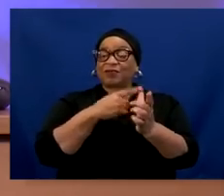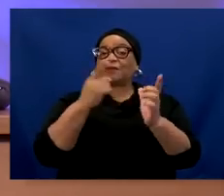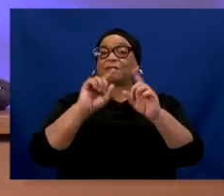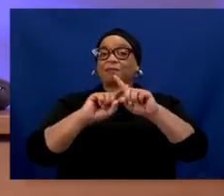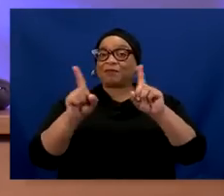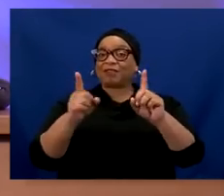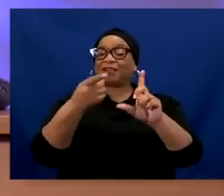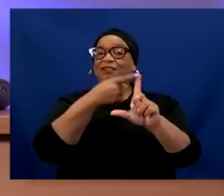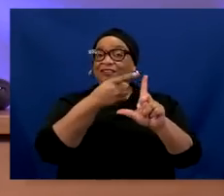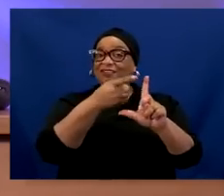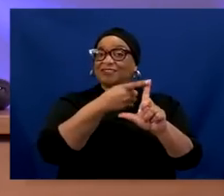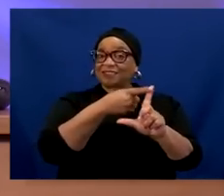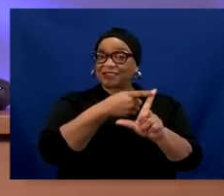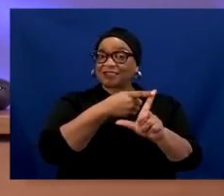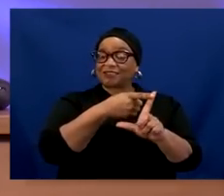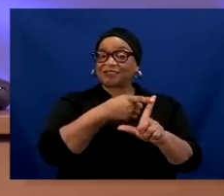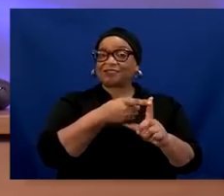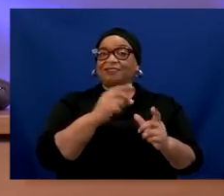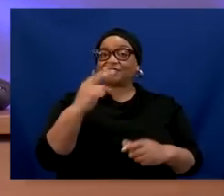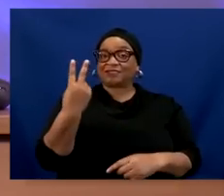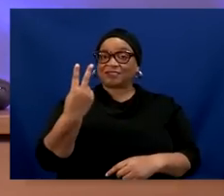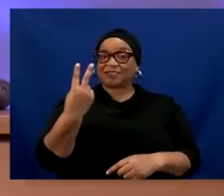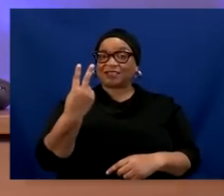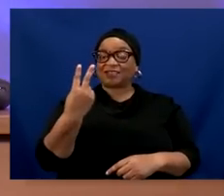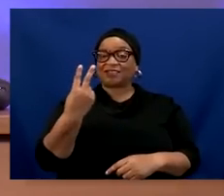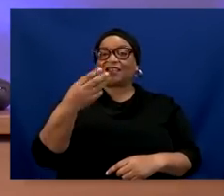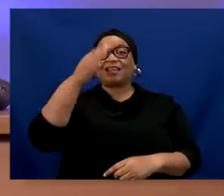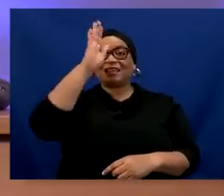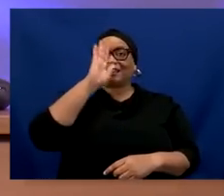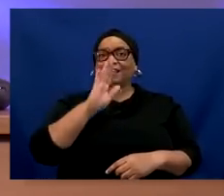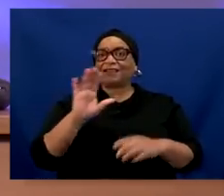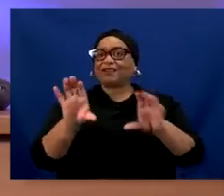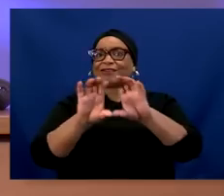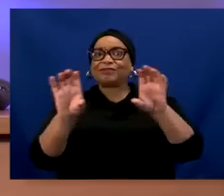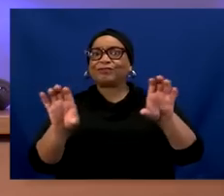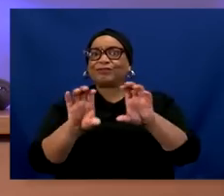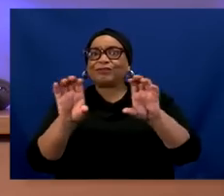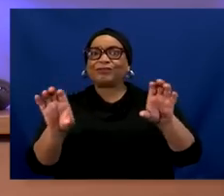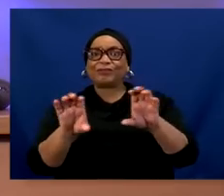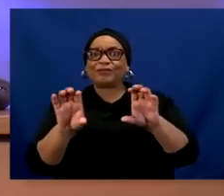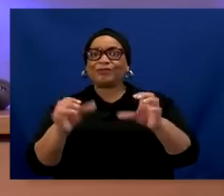do it. Watch this last thing. Because God is already doing it.